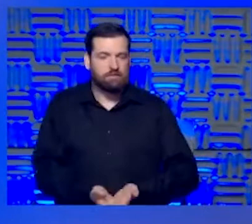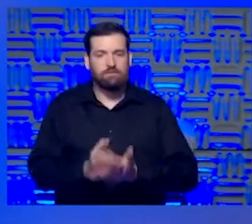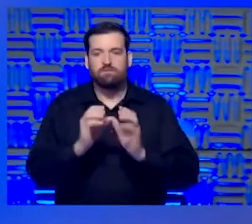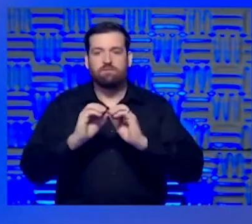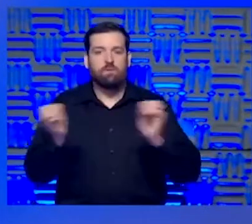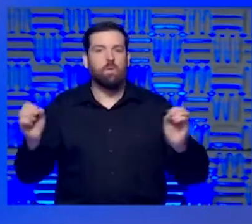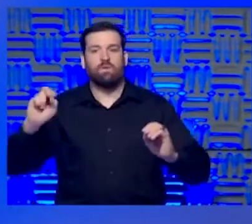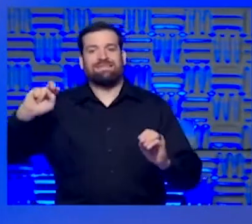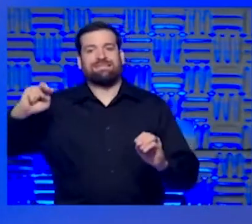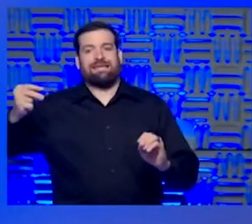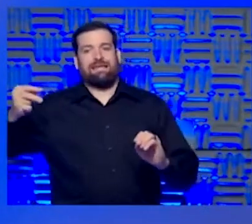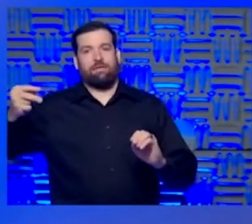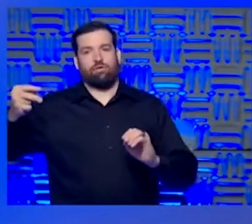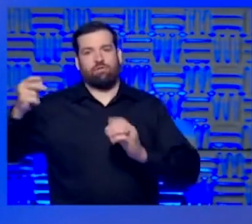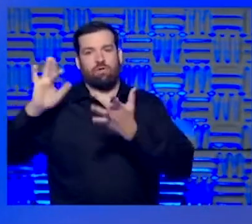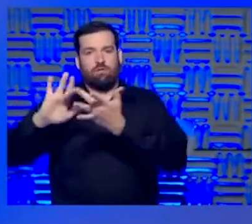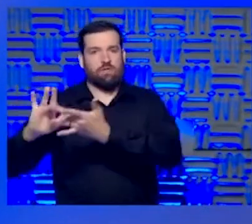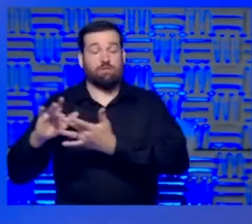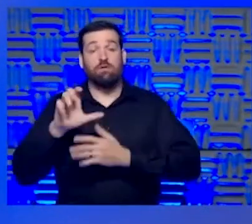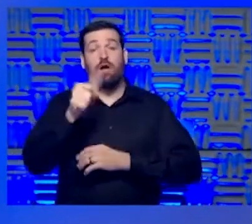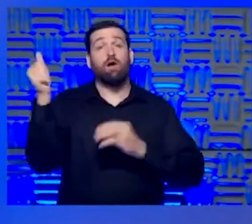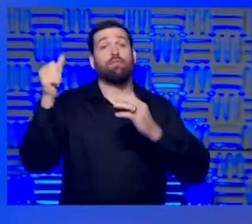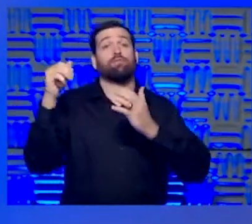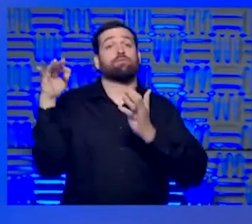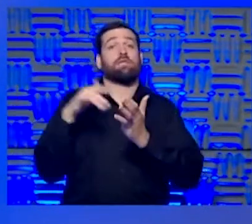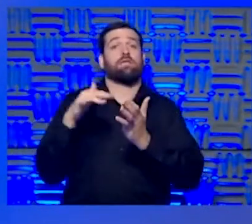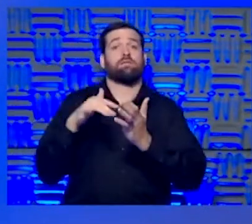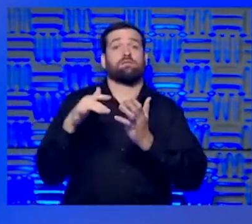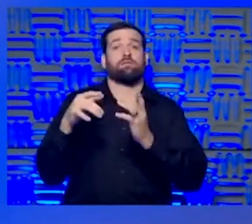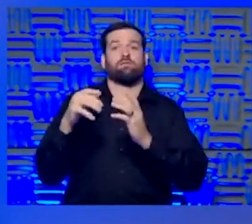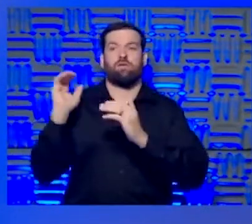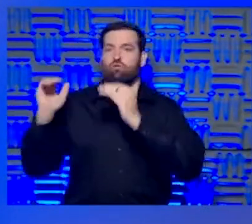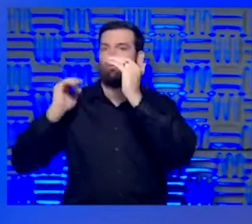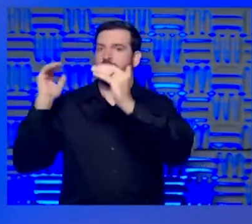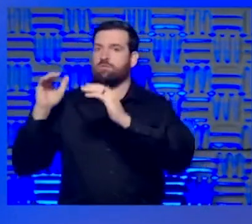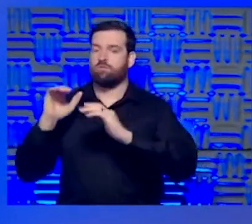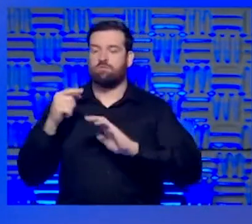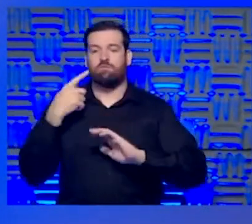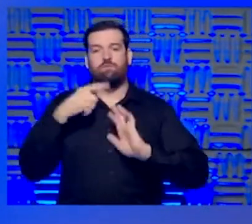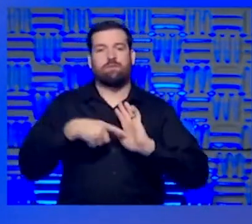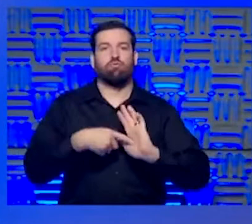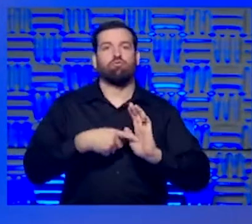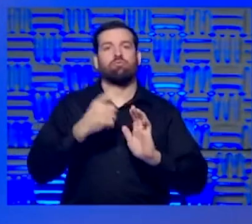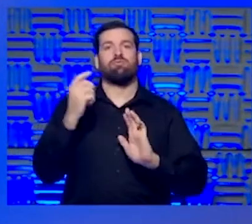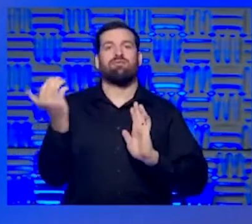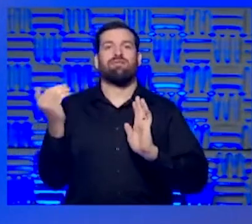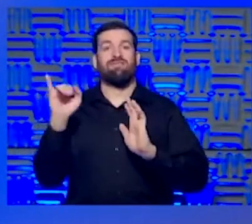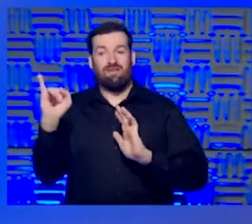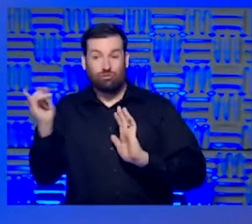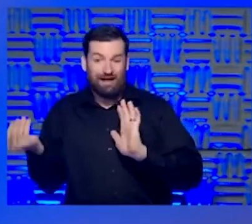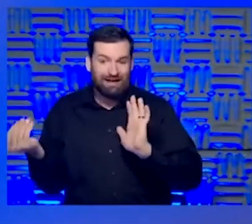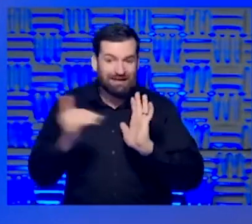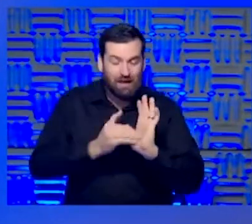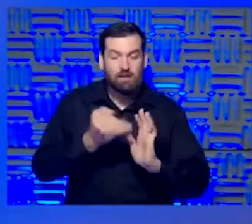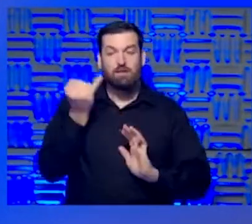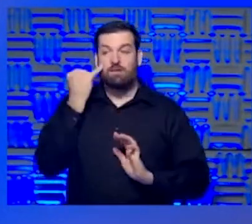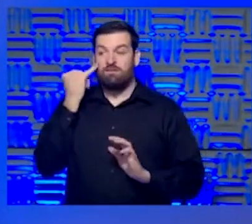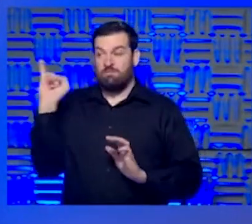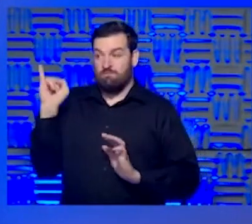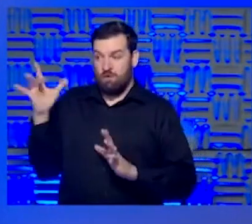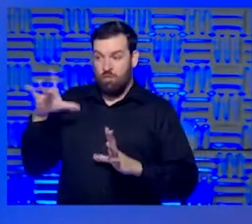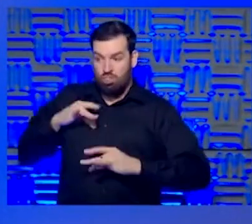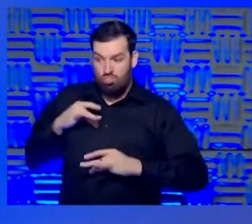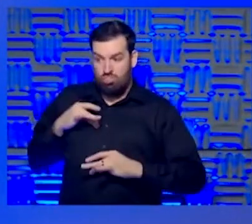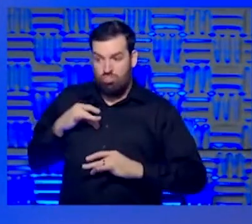secondary contacts, and we know that other studies, adult studies, for instance, about reinfection, and if you're infected with it once, can